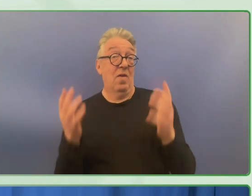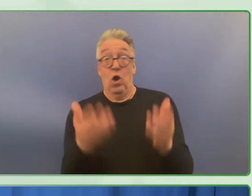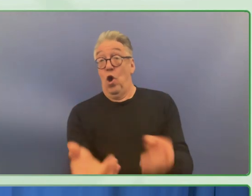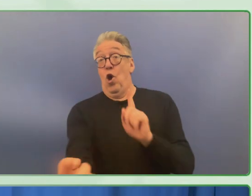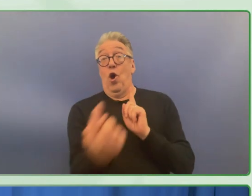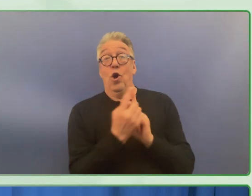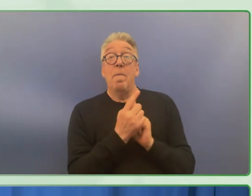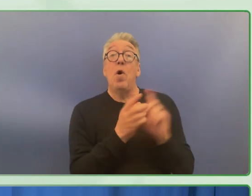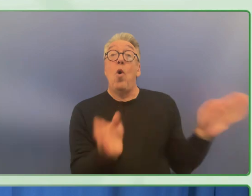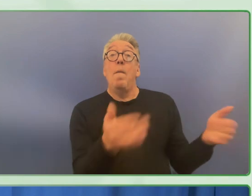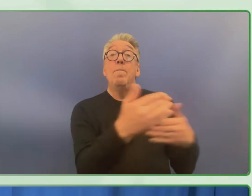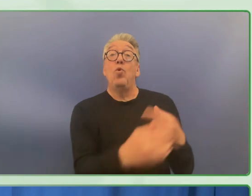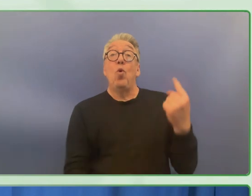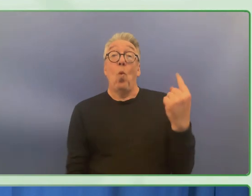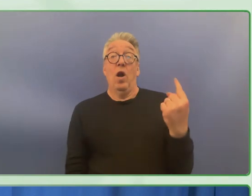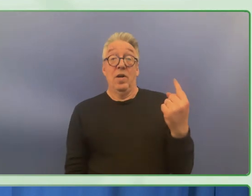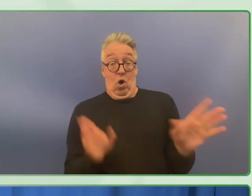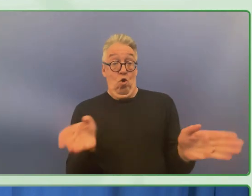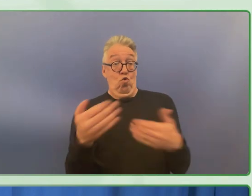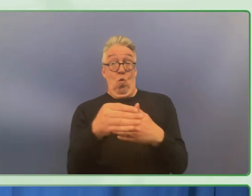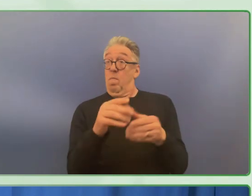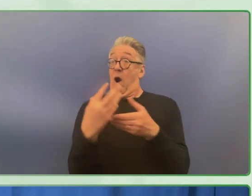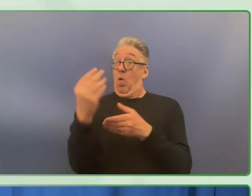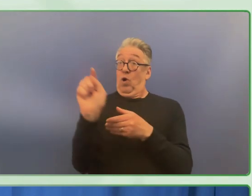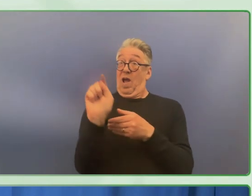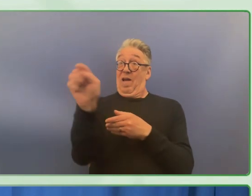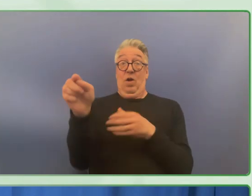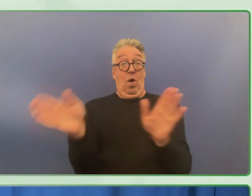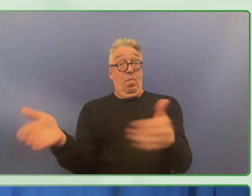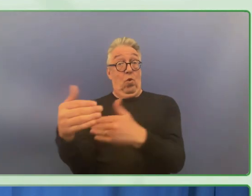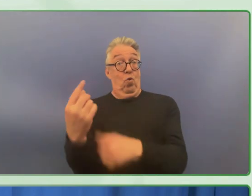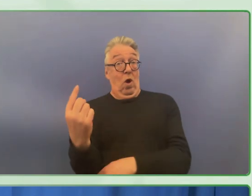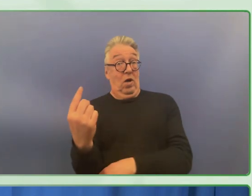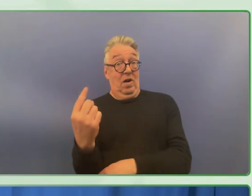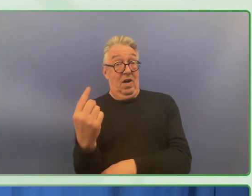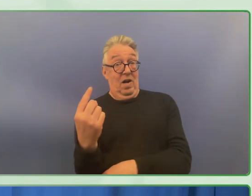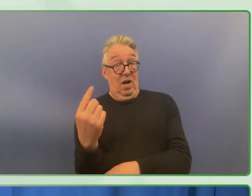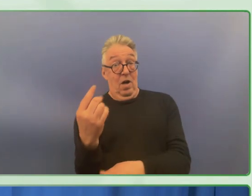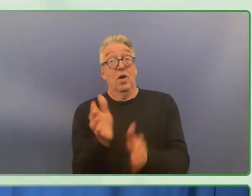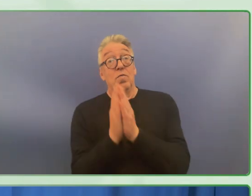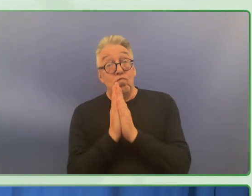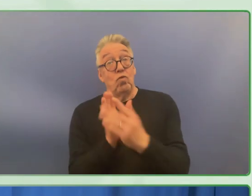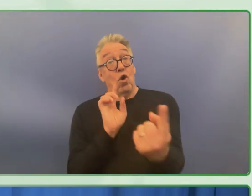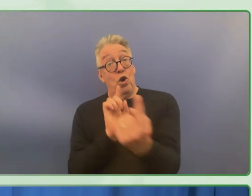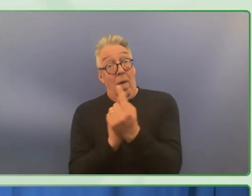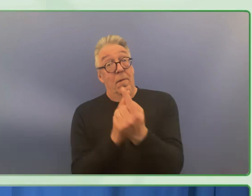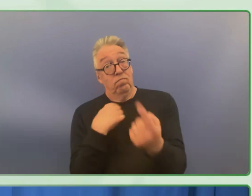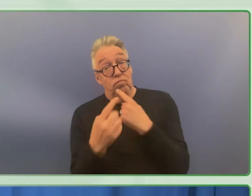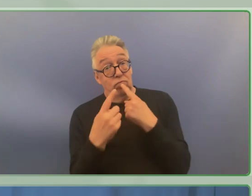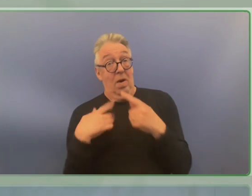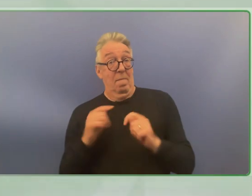front of this room and exchange the ideas directly with my team. Thank you very much.